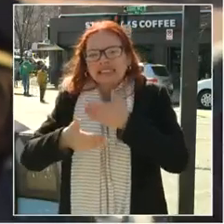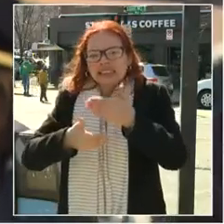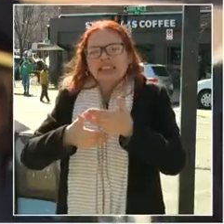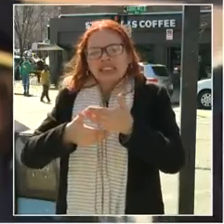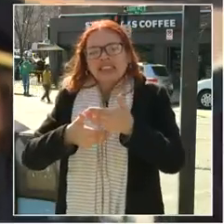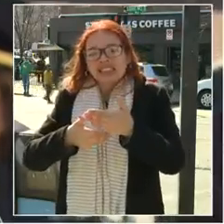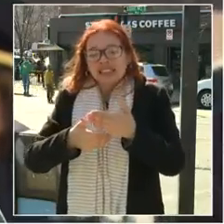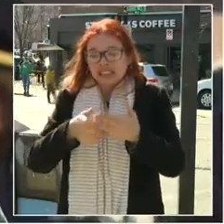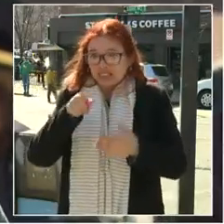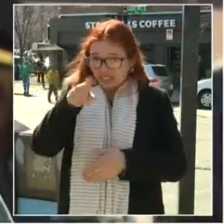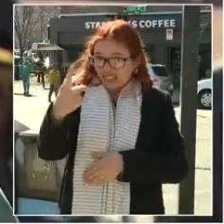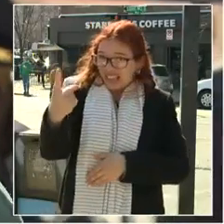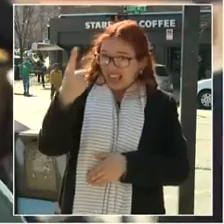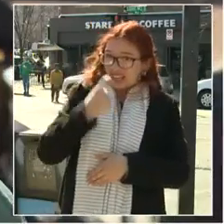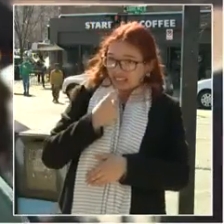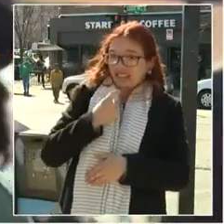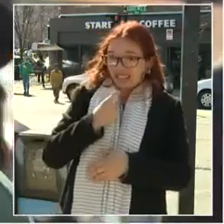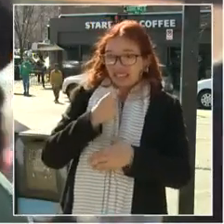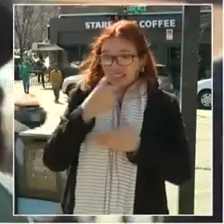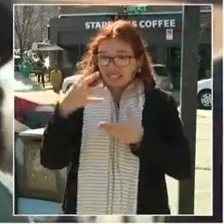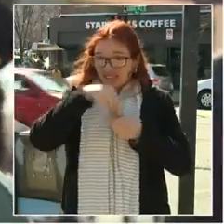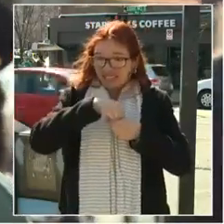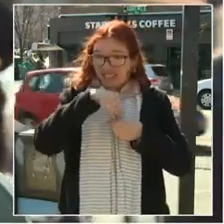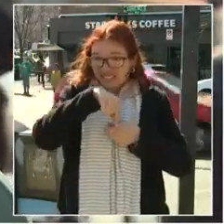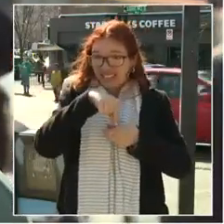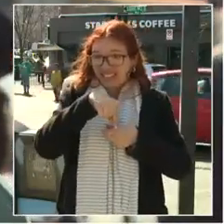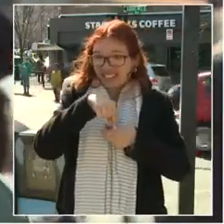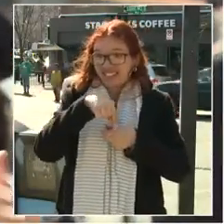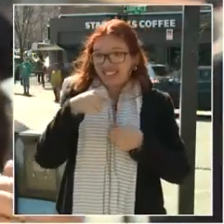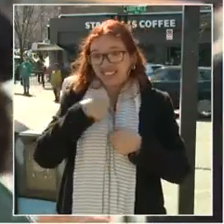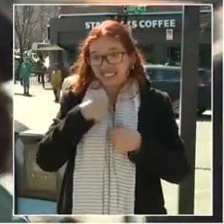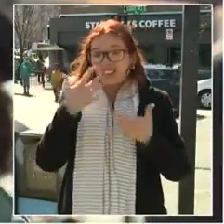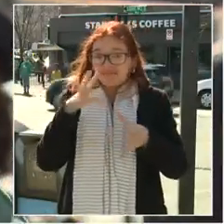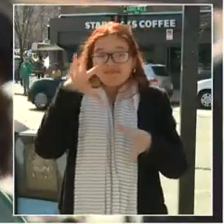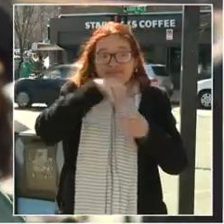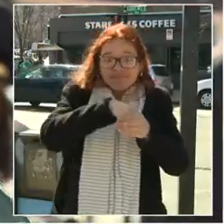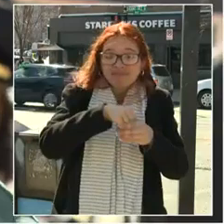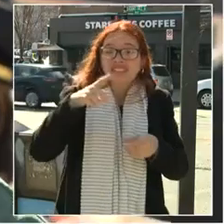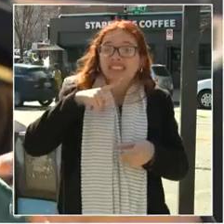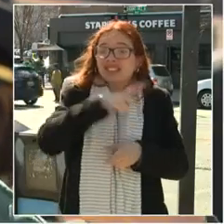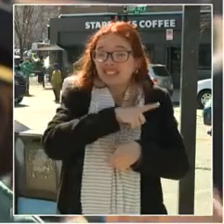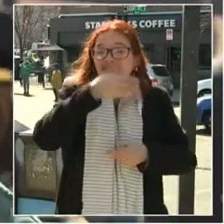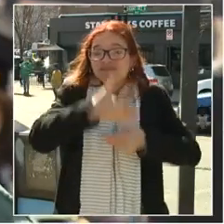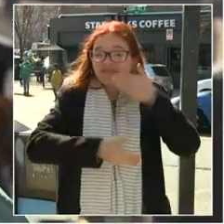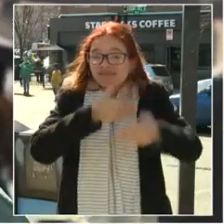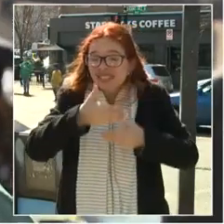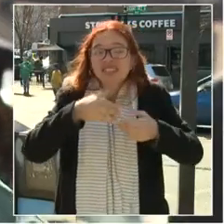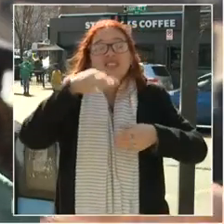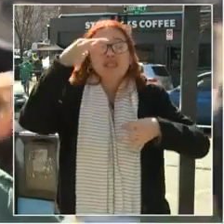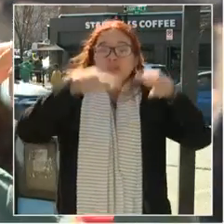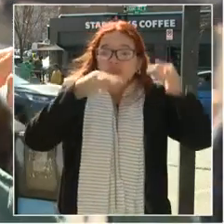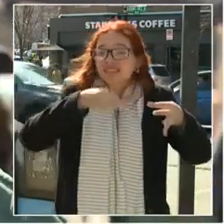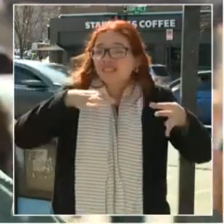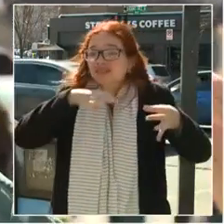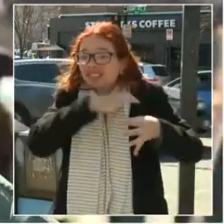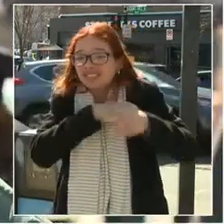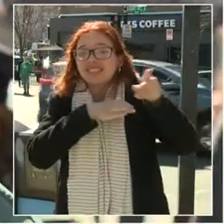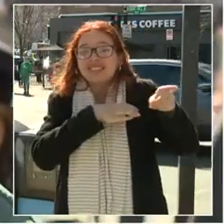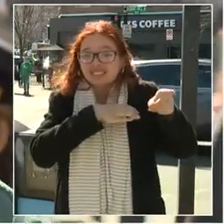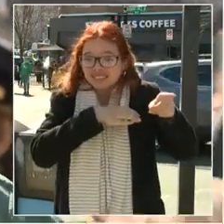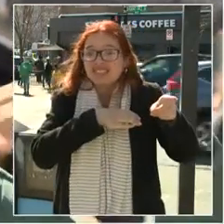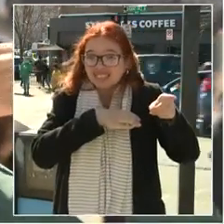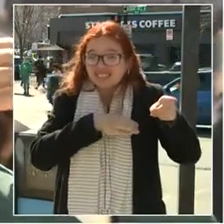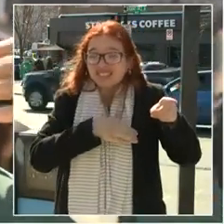gotten involved? Well, I'm involved in the legislative process when the council has hearings, when they have markups, when they have